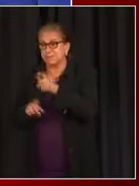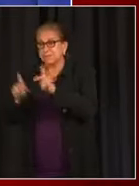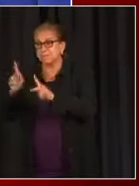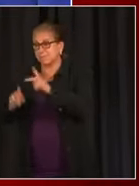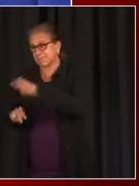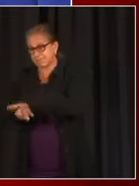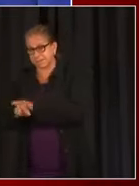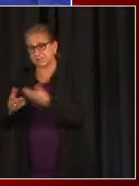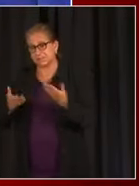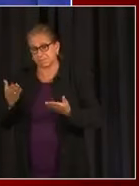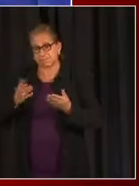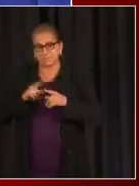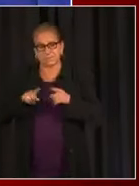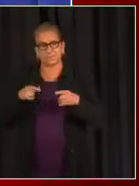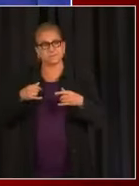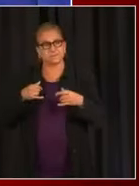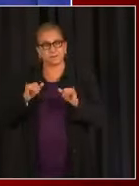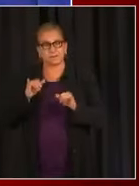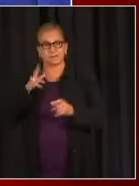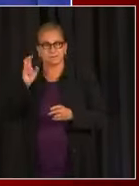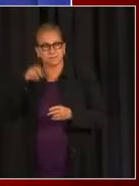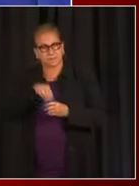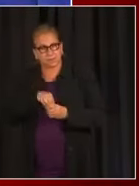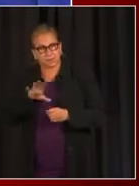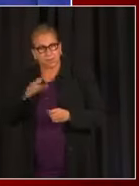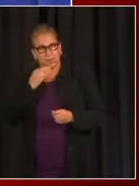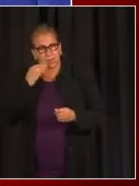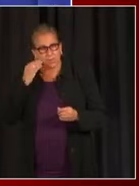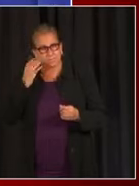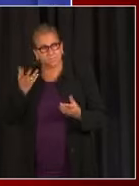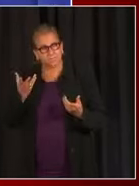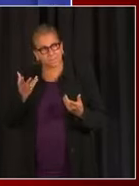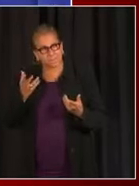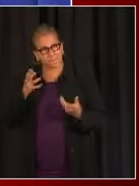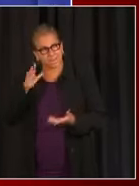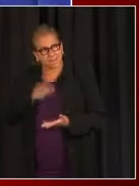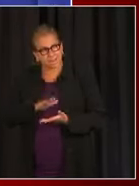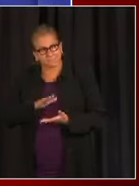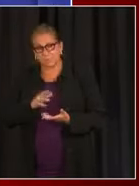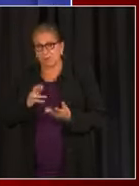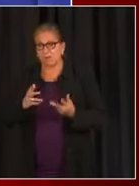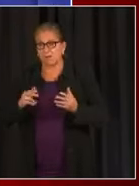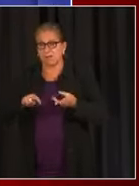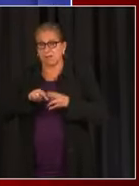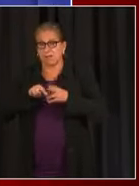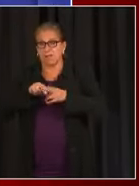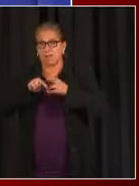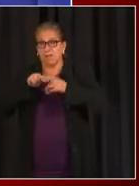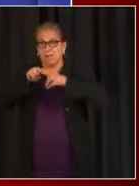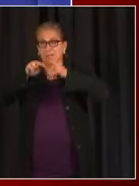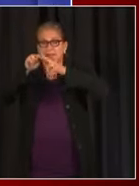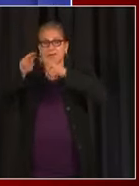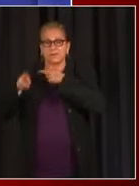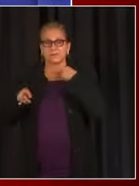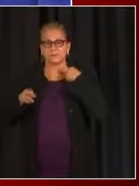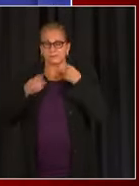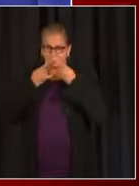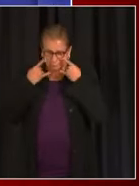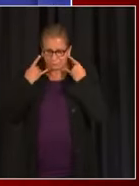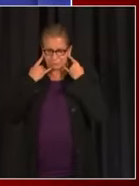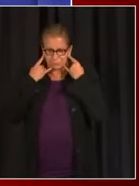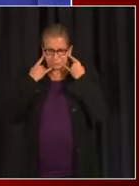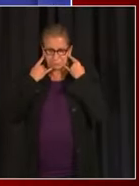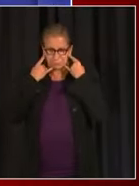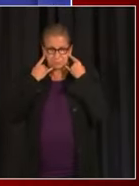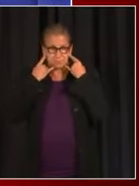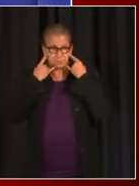who have participated in activities where they may have had a higher risk of transmission. We continue to encourage fully vaccinated